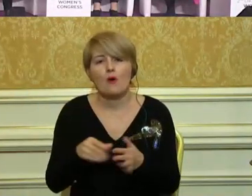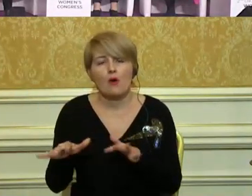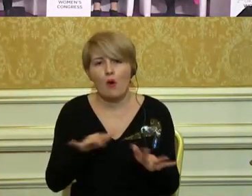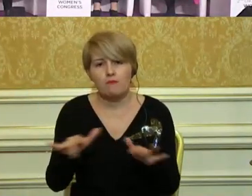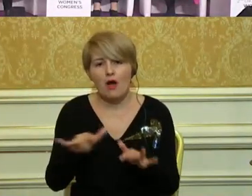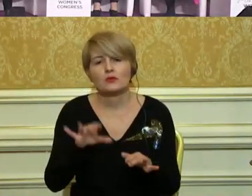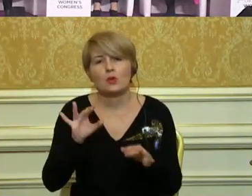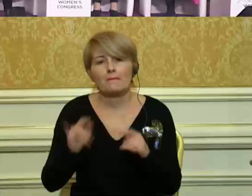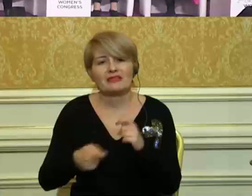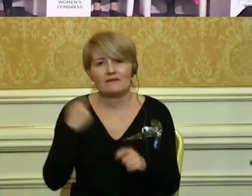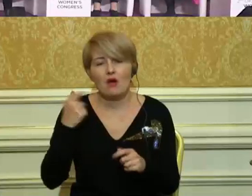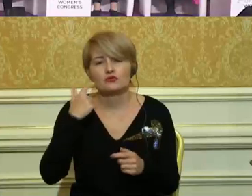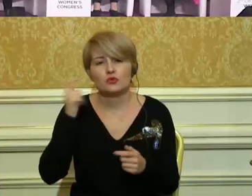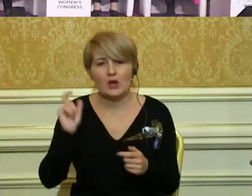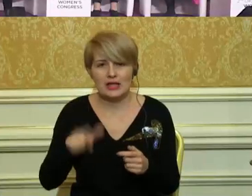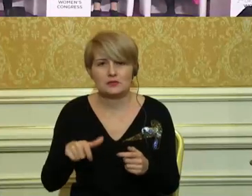for international norms.